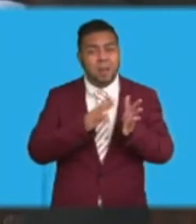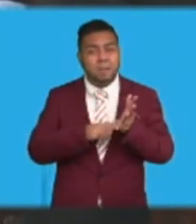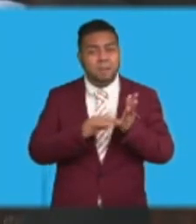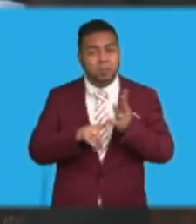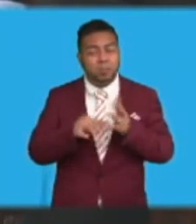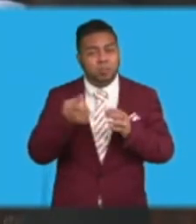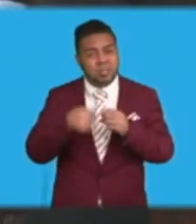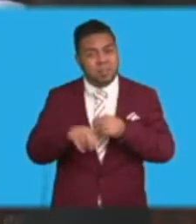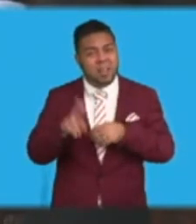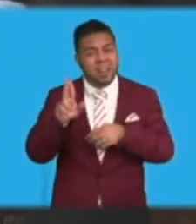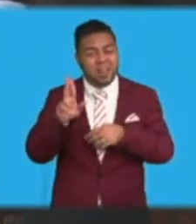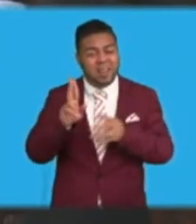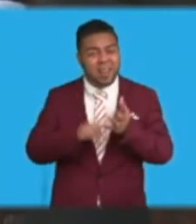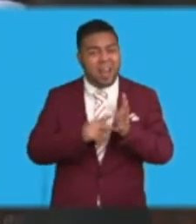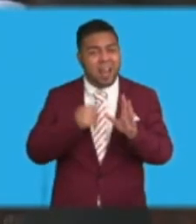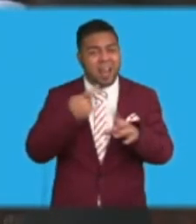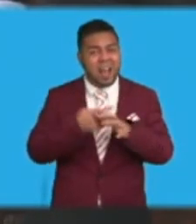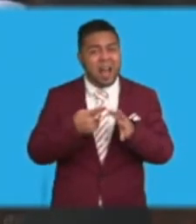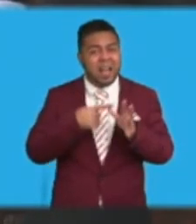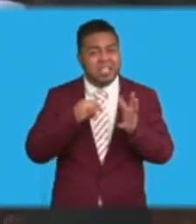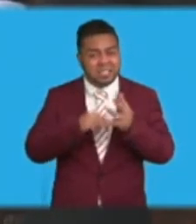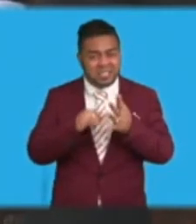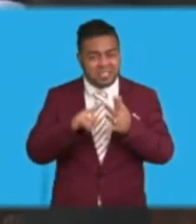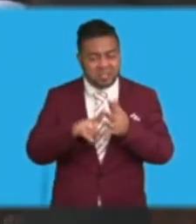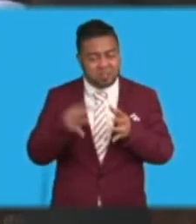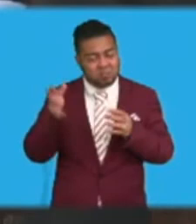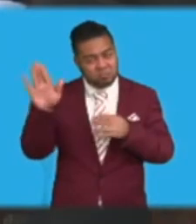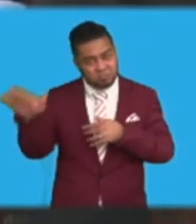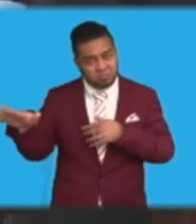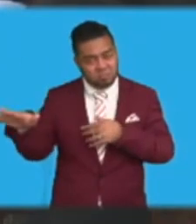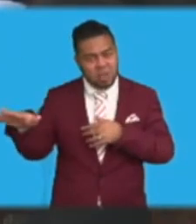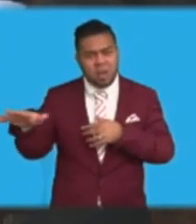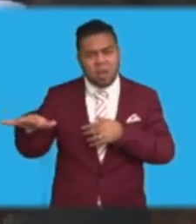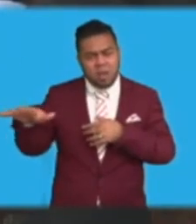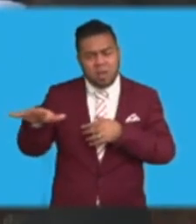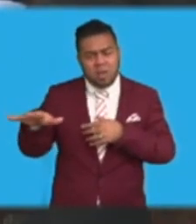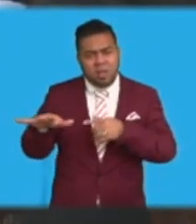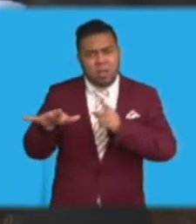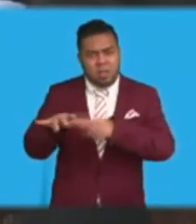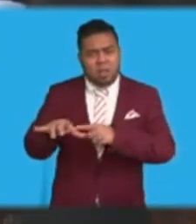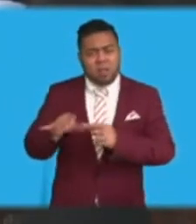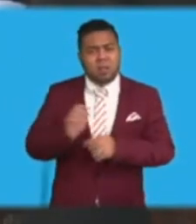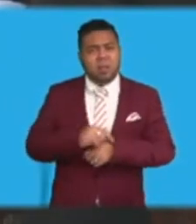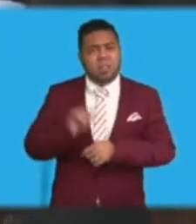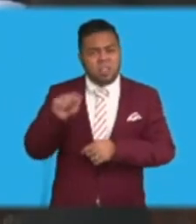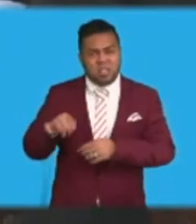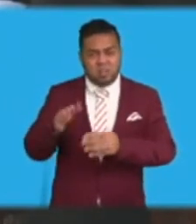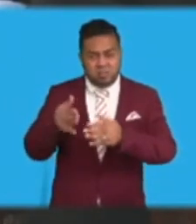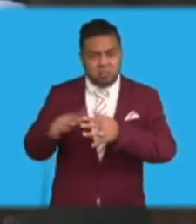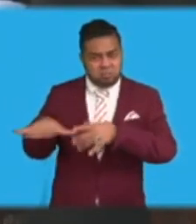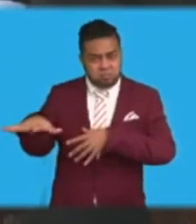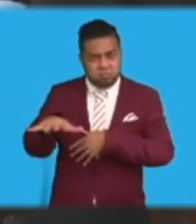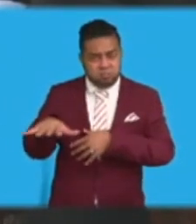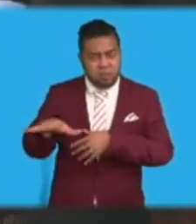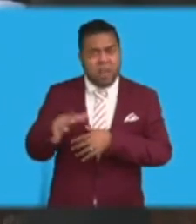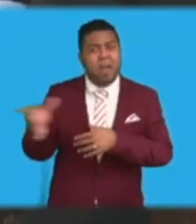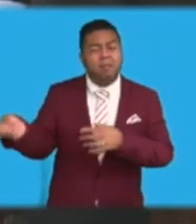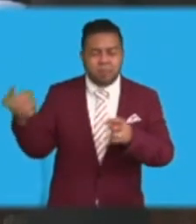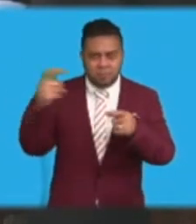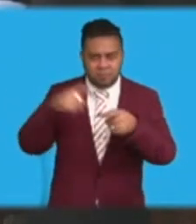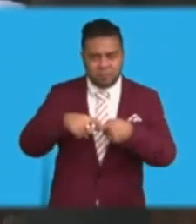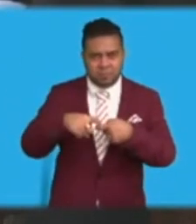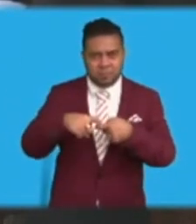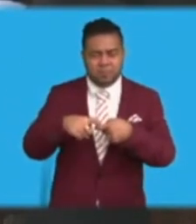major drainage problem as debris and rubbish clog the drains. Madam Speaker, this settlement is located within the vicinity